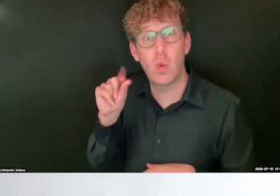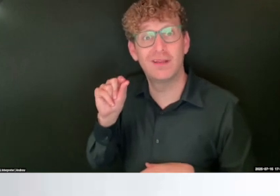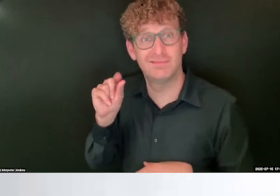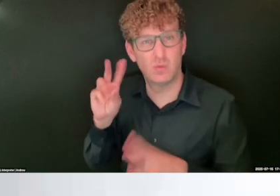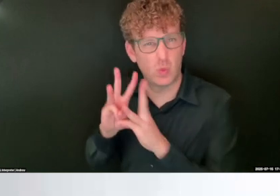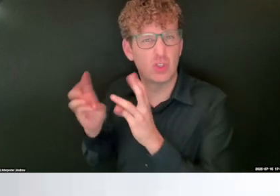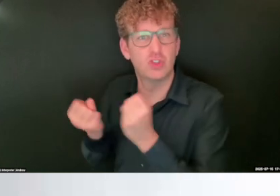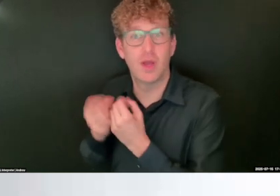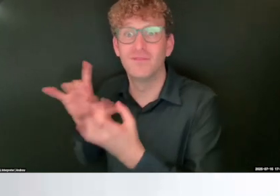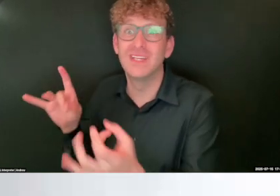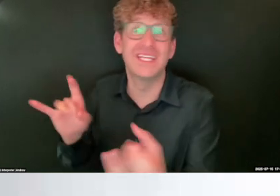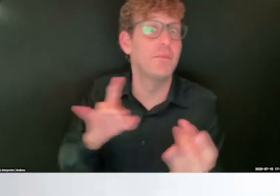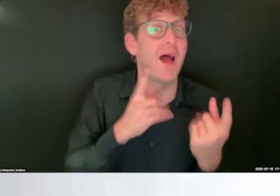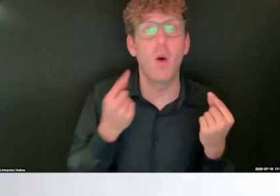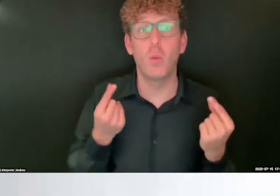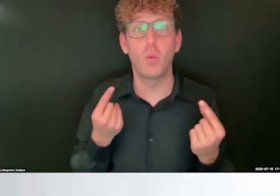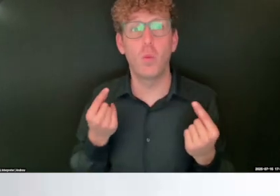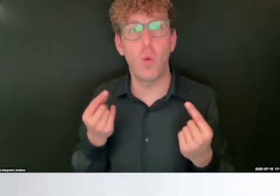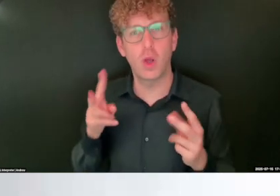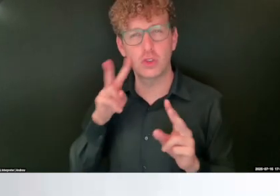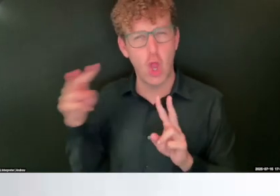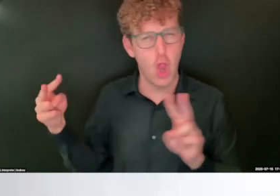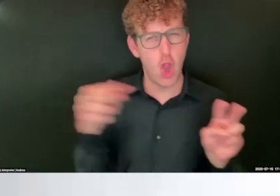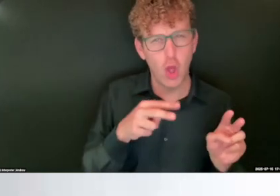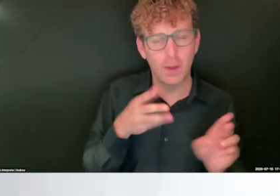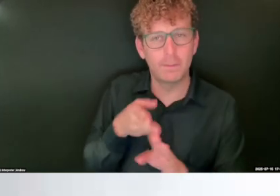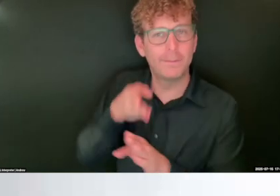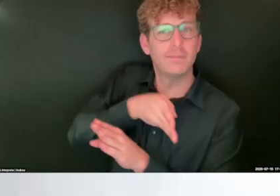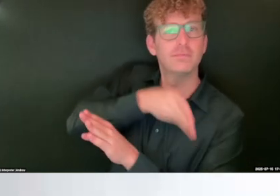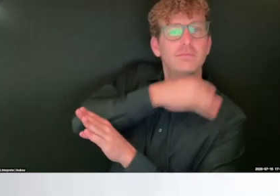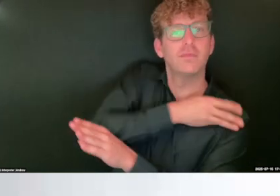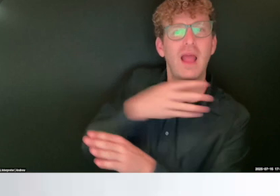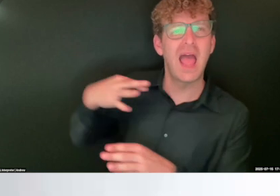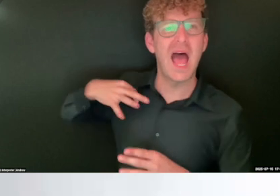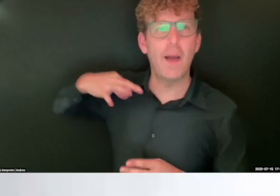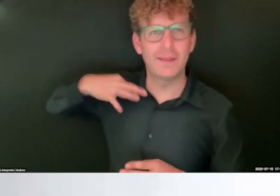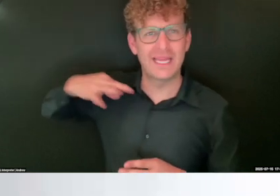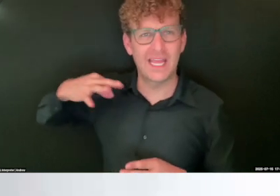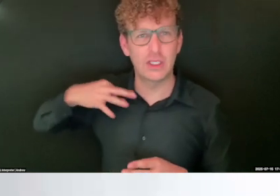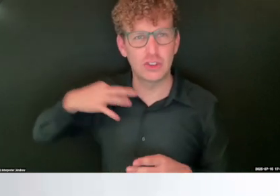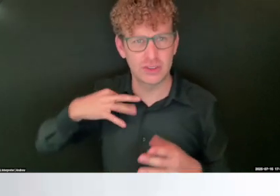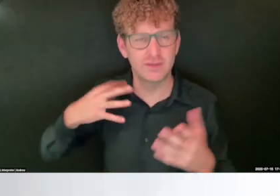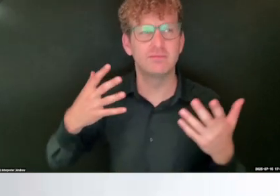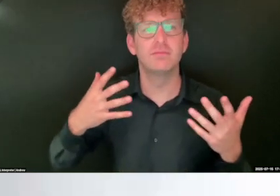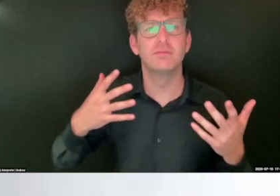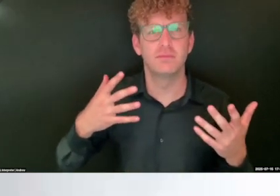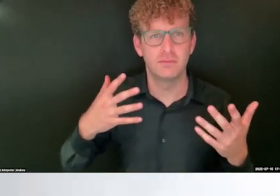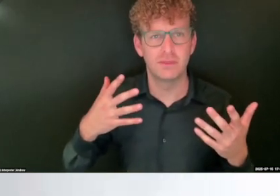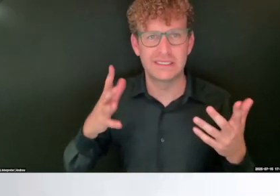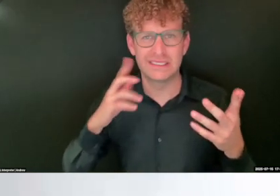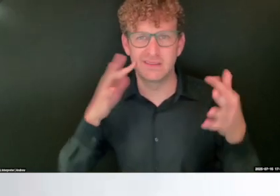project to dictate where more funding should be allocated, that there are less opportunities for finding implementation